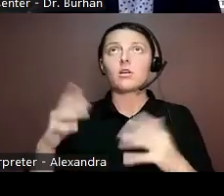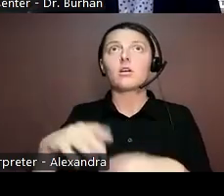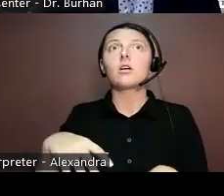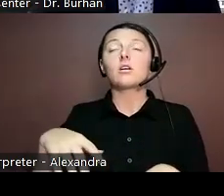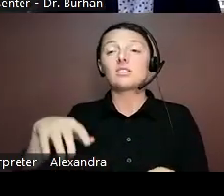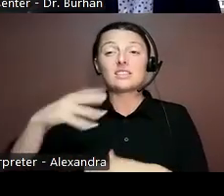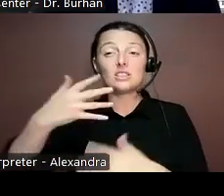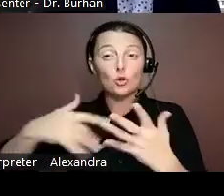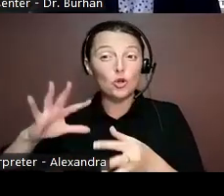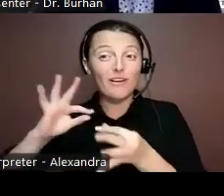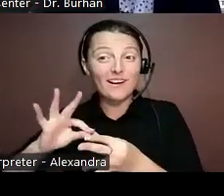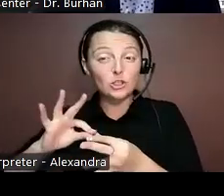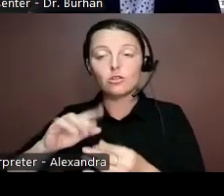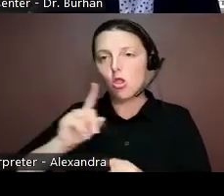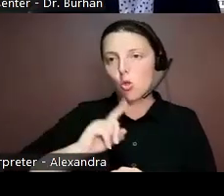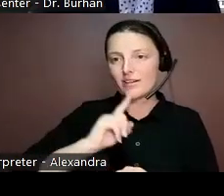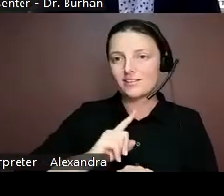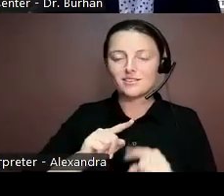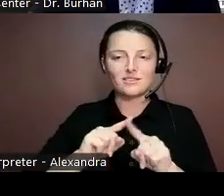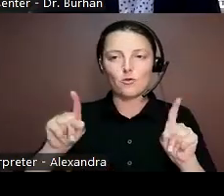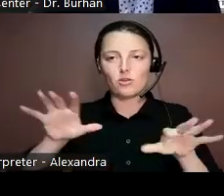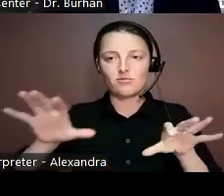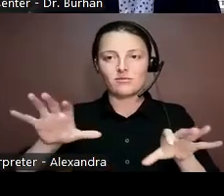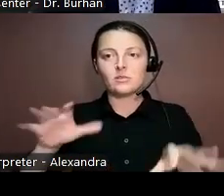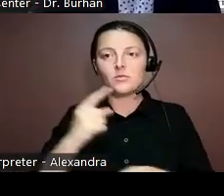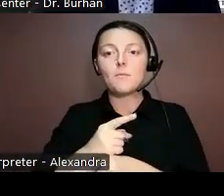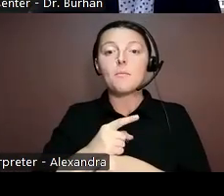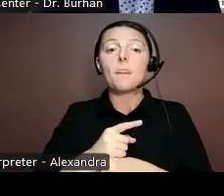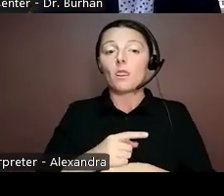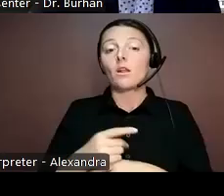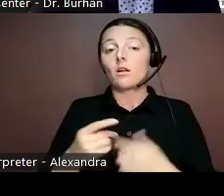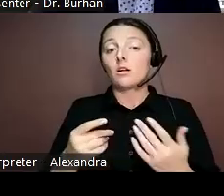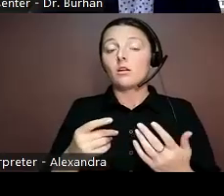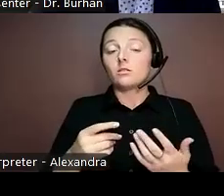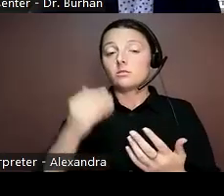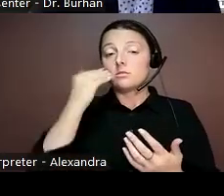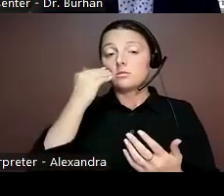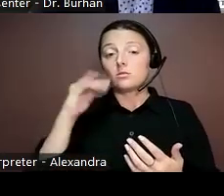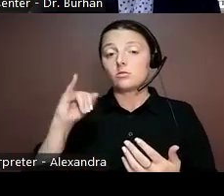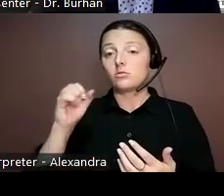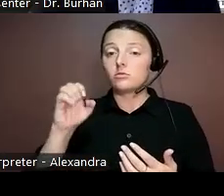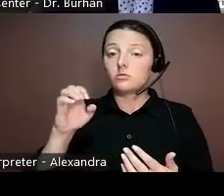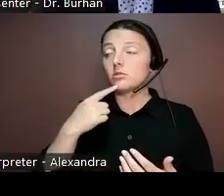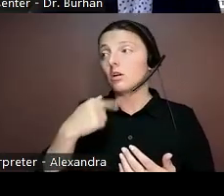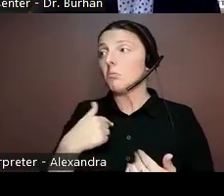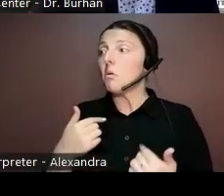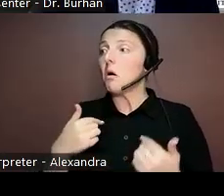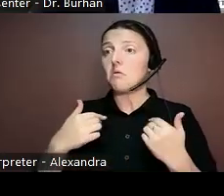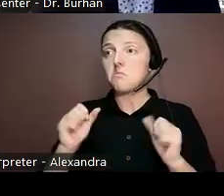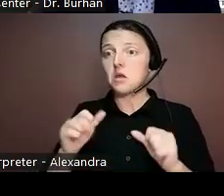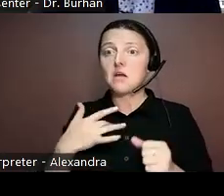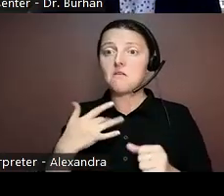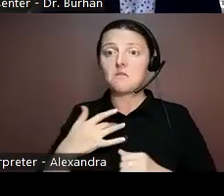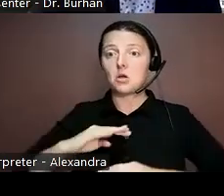Dilip just told me that, well, I can be quite content with my, having a relationship with my spiritual being